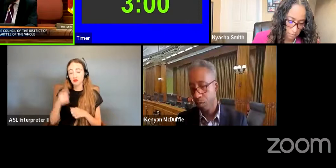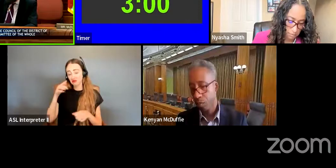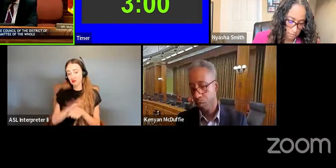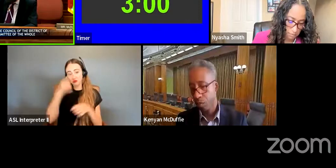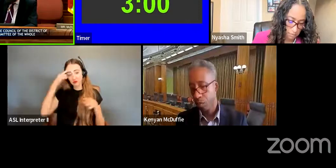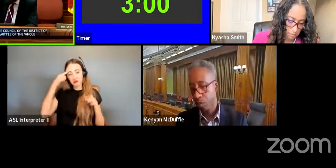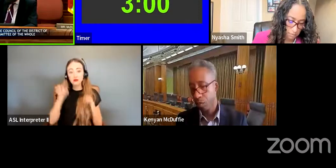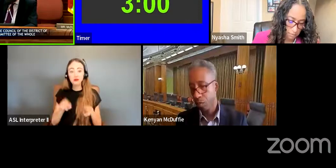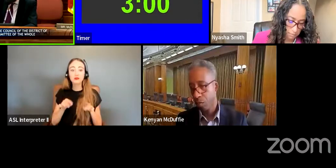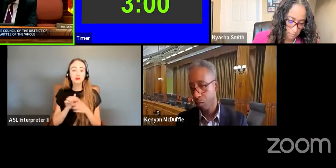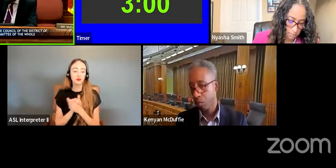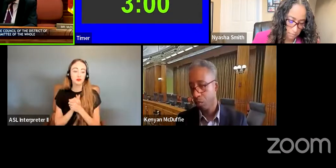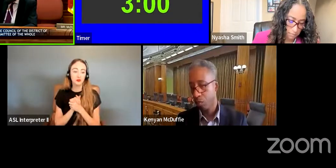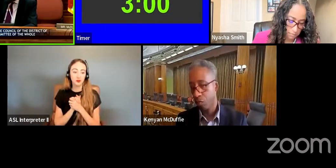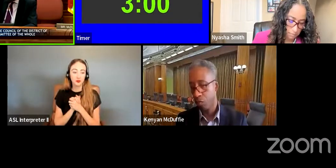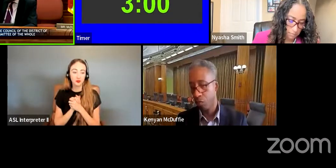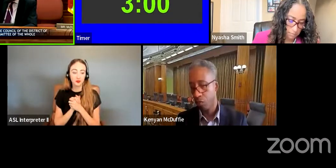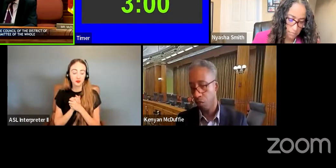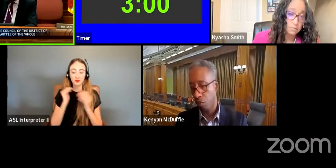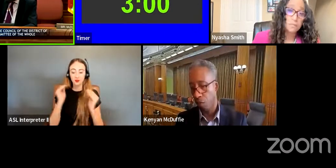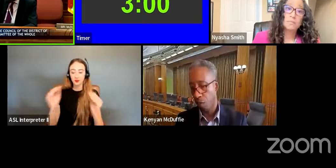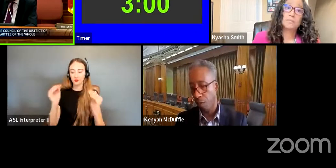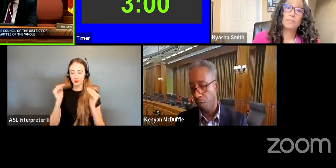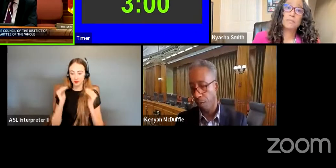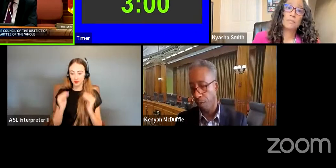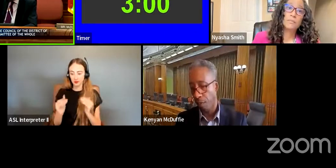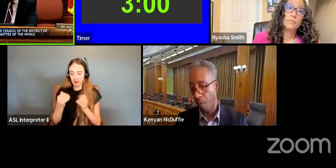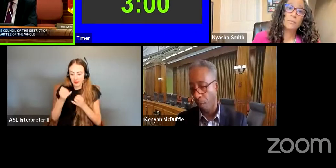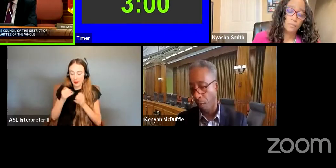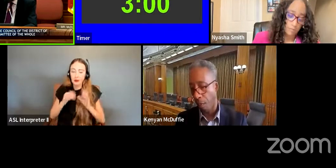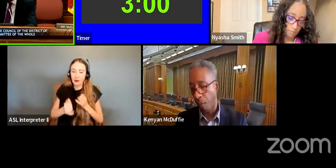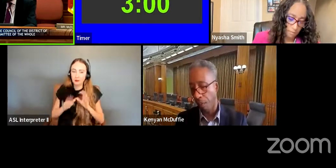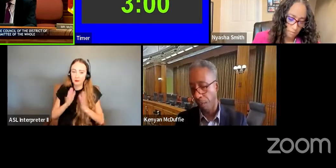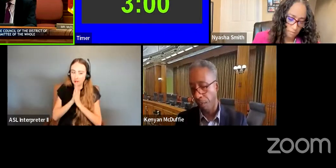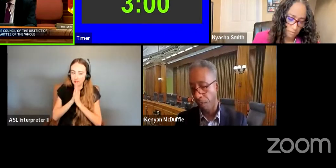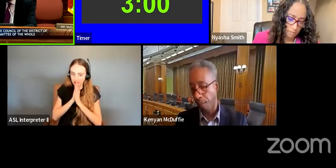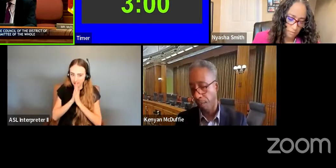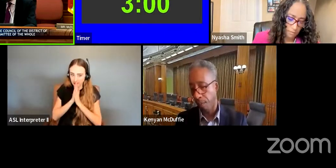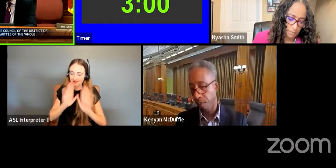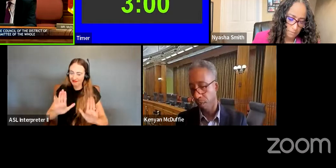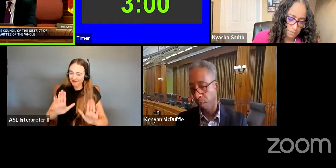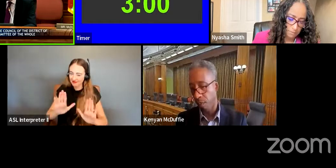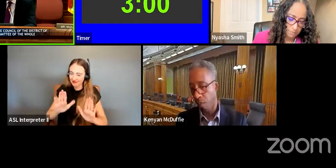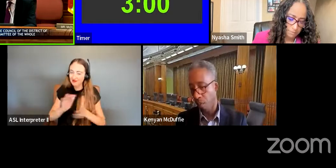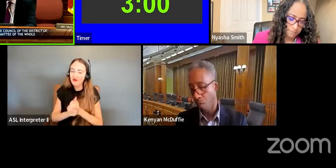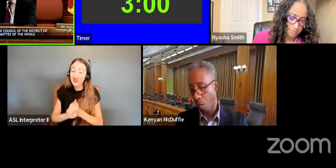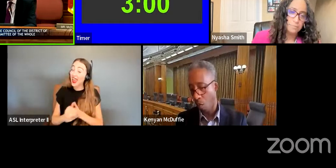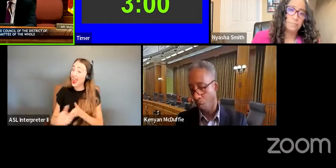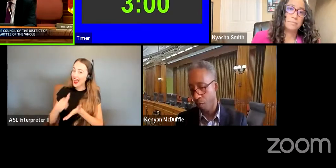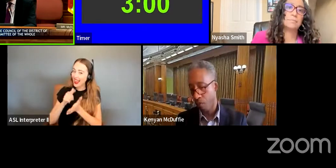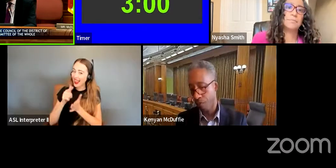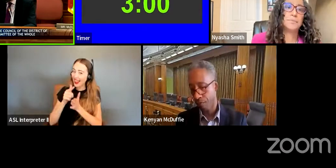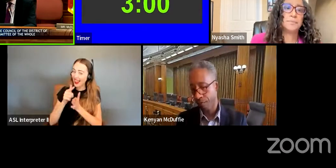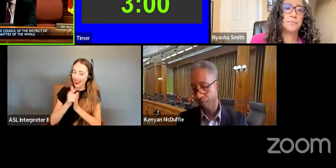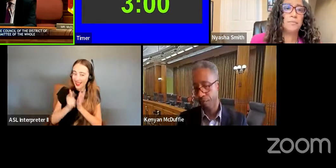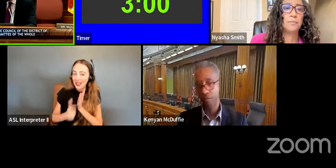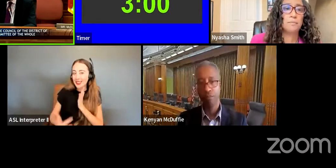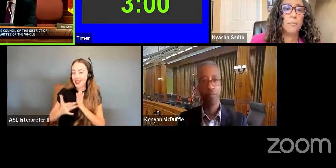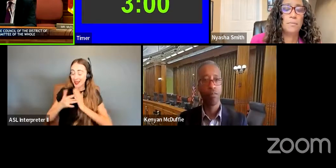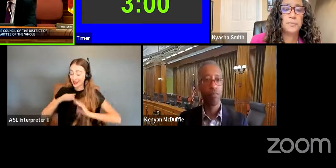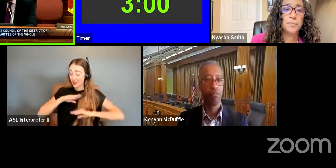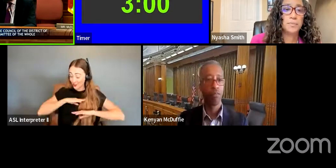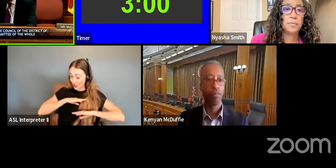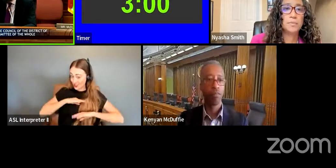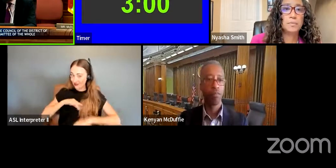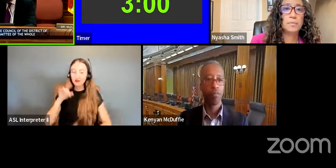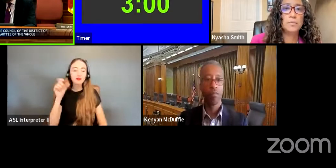unanimously. Next item and last, Madam General Counsel, is the measure legally and technically sufficient for our